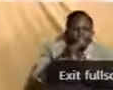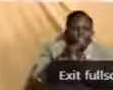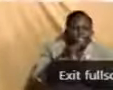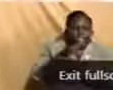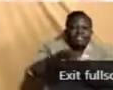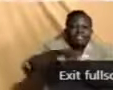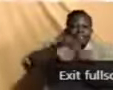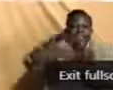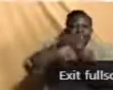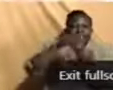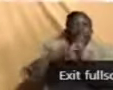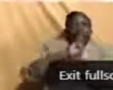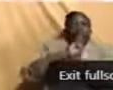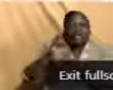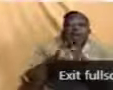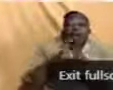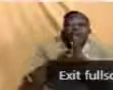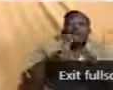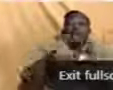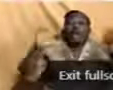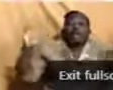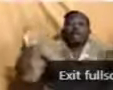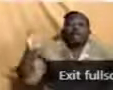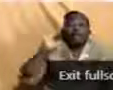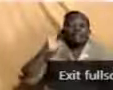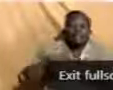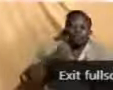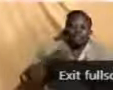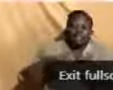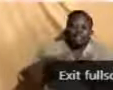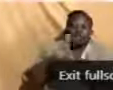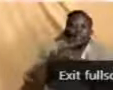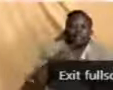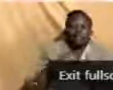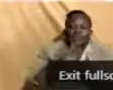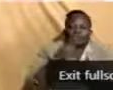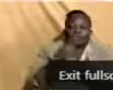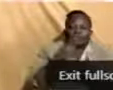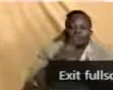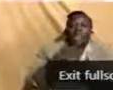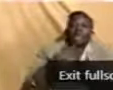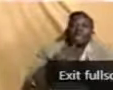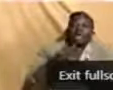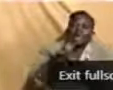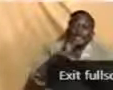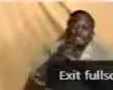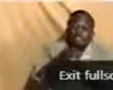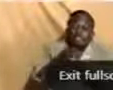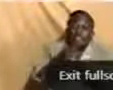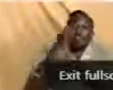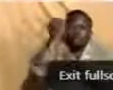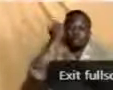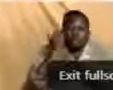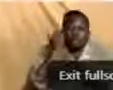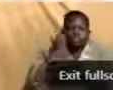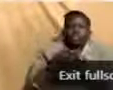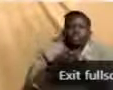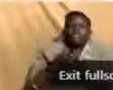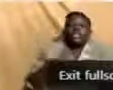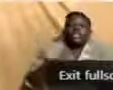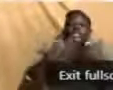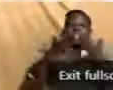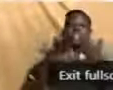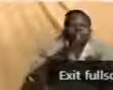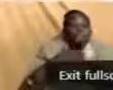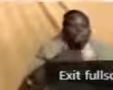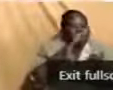order was wider than my prayer. I'm urging this court to revert to my prayer and not go